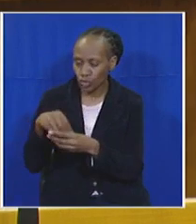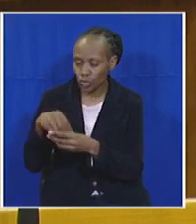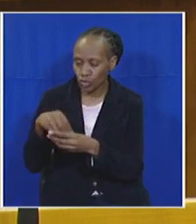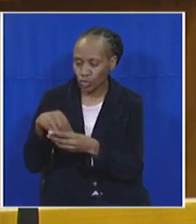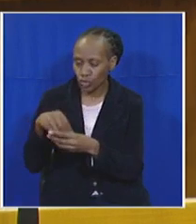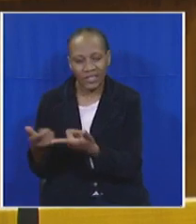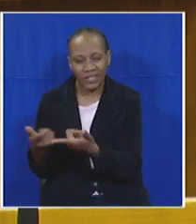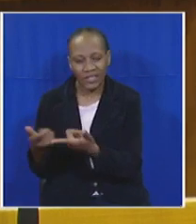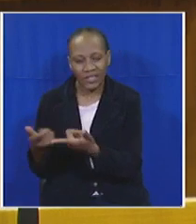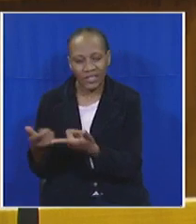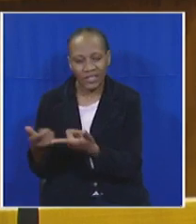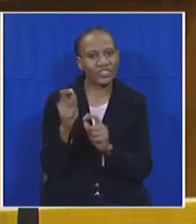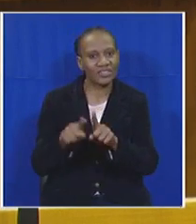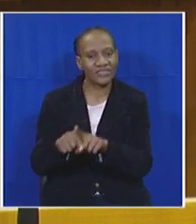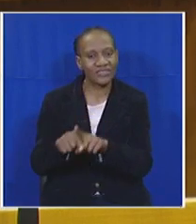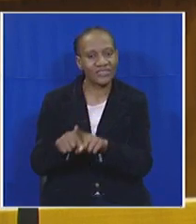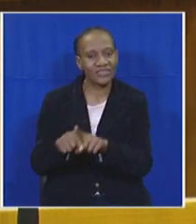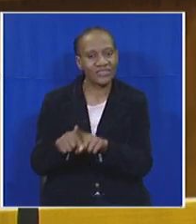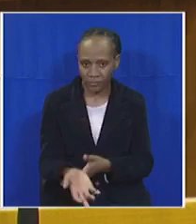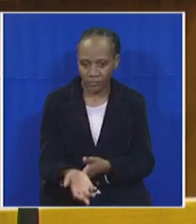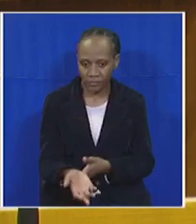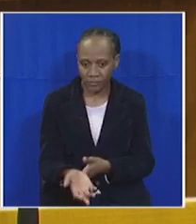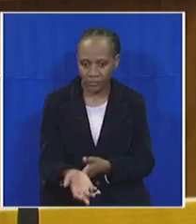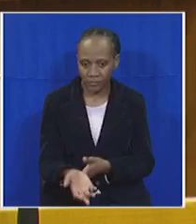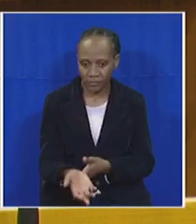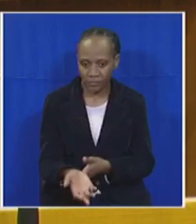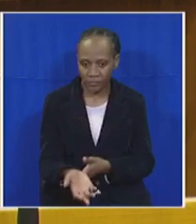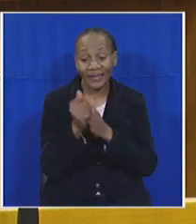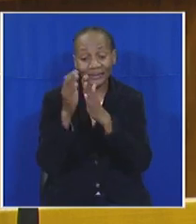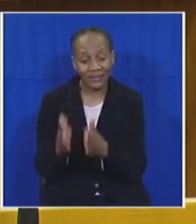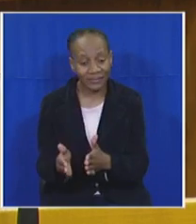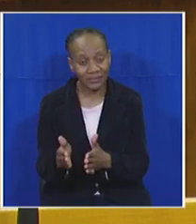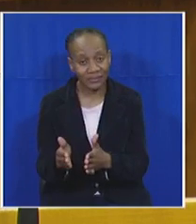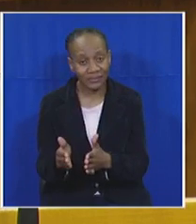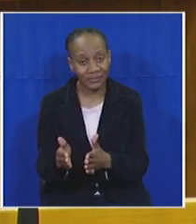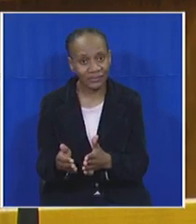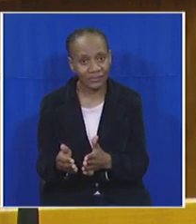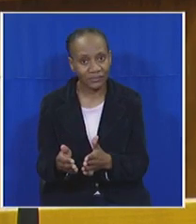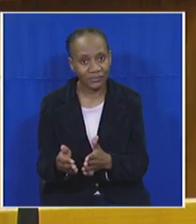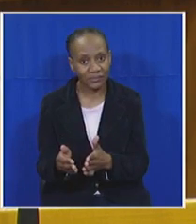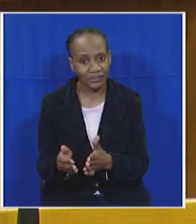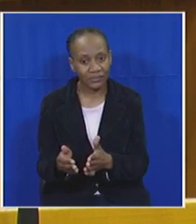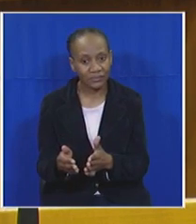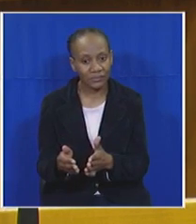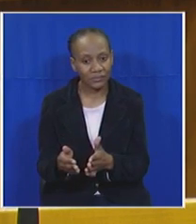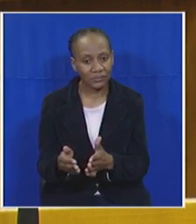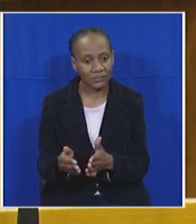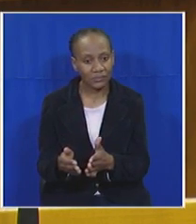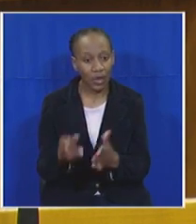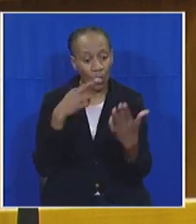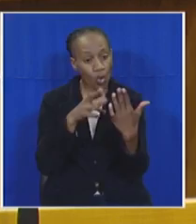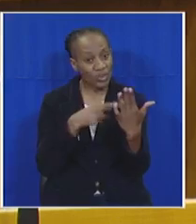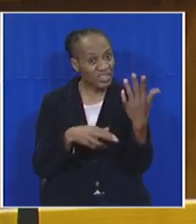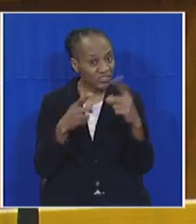their structures. Given the fact that the Khoisan leaders have not yet been audited,